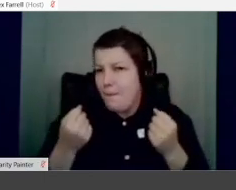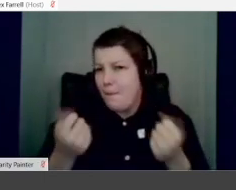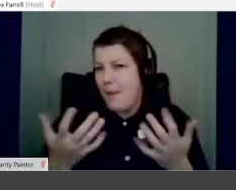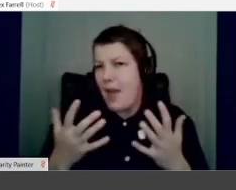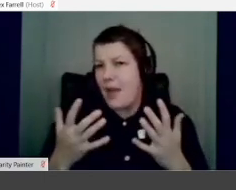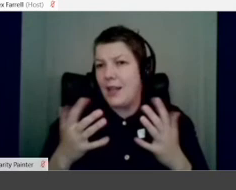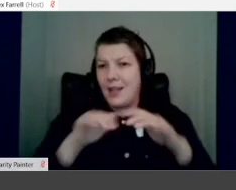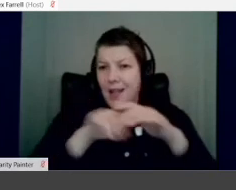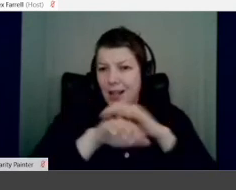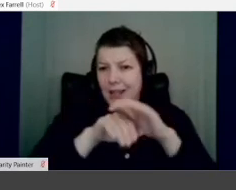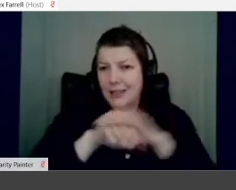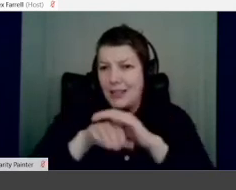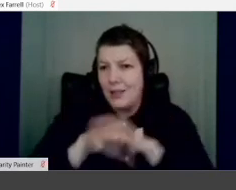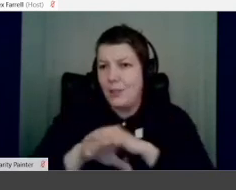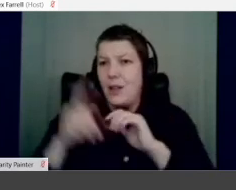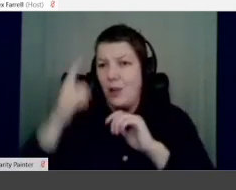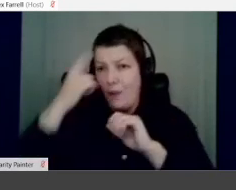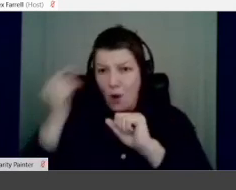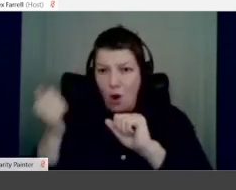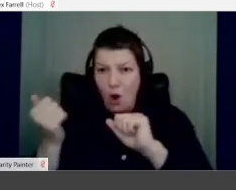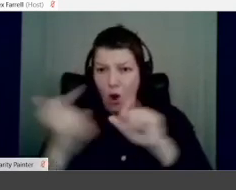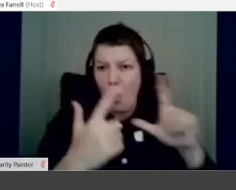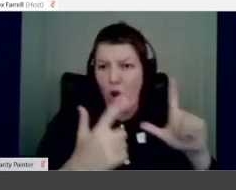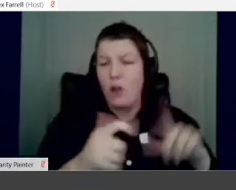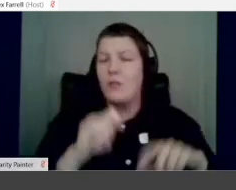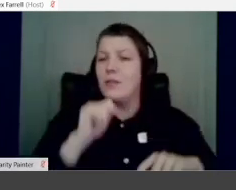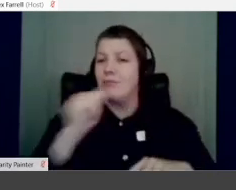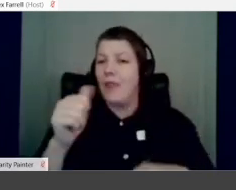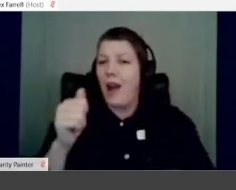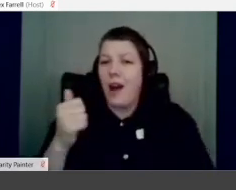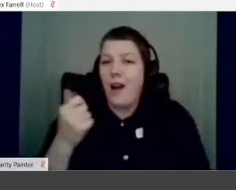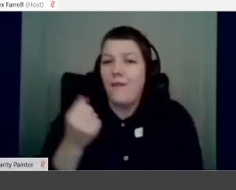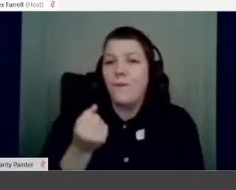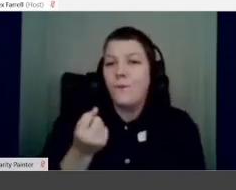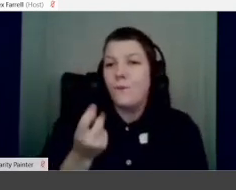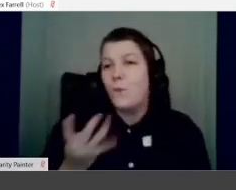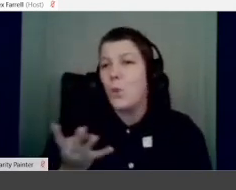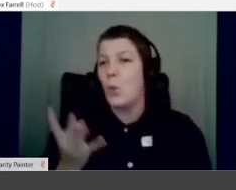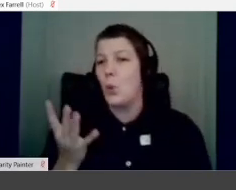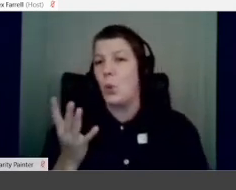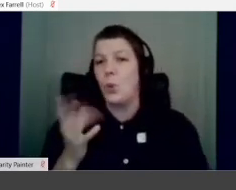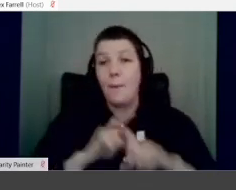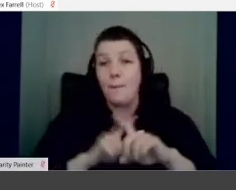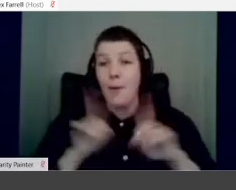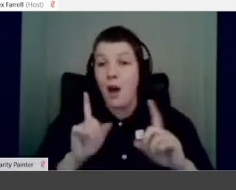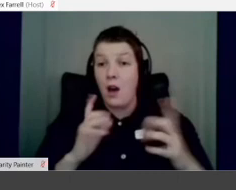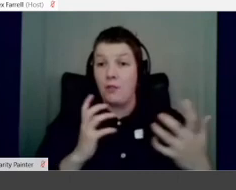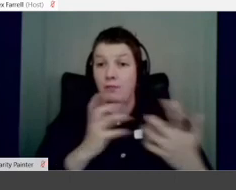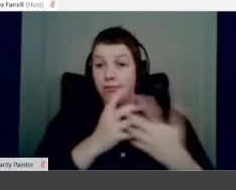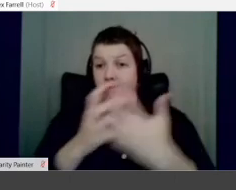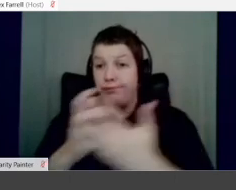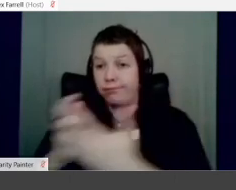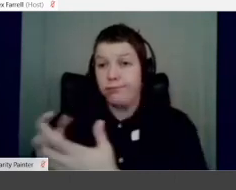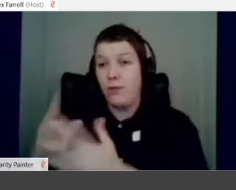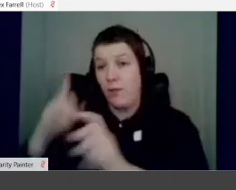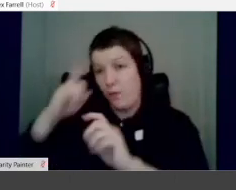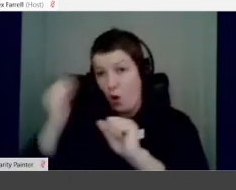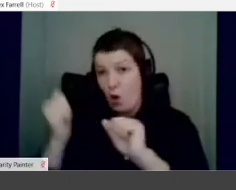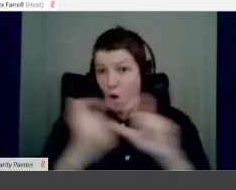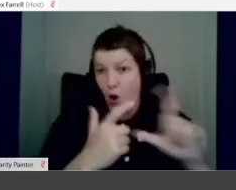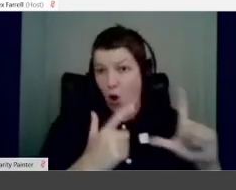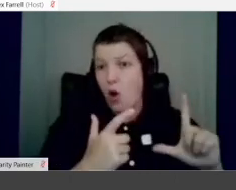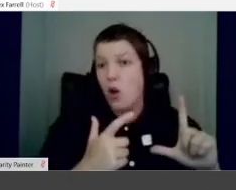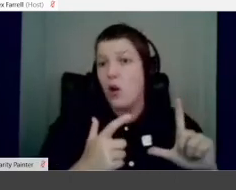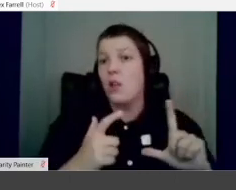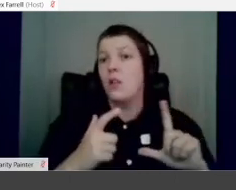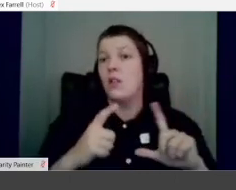the message. So it's about making your experience very varied. And